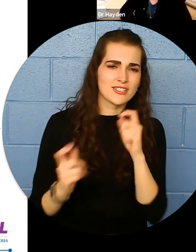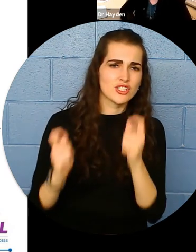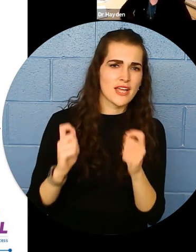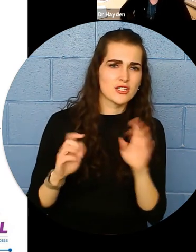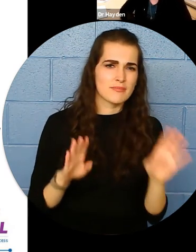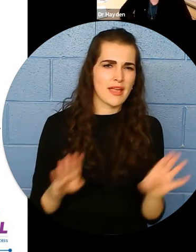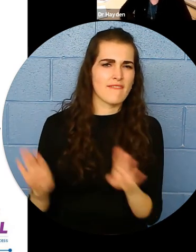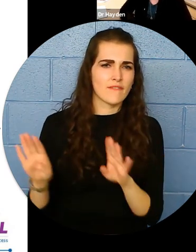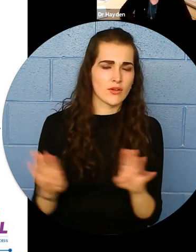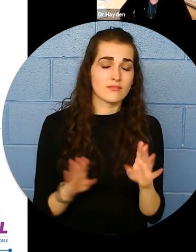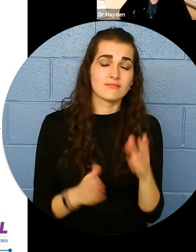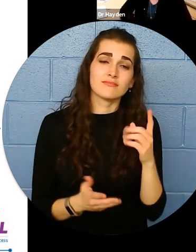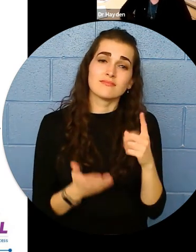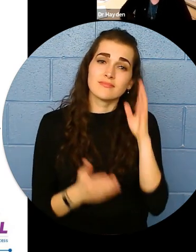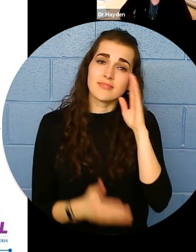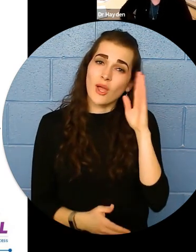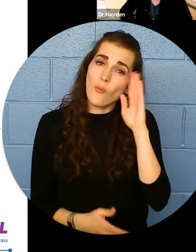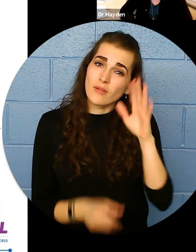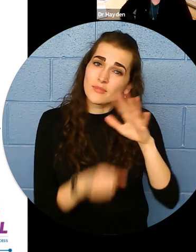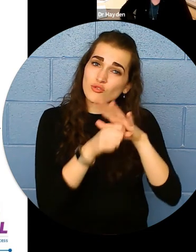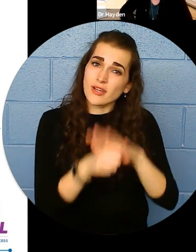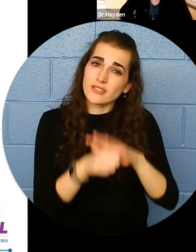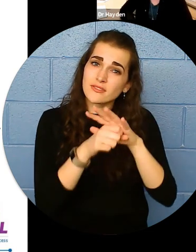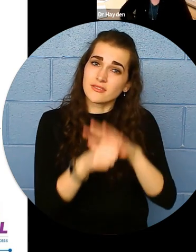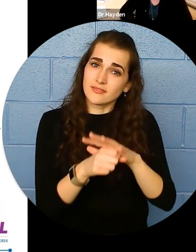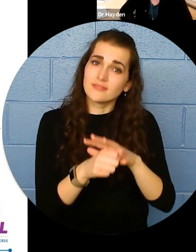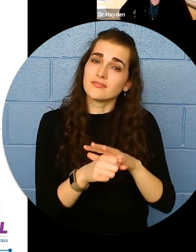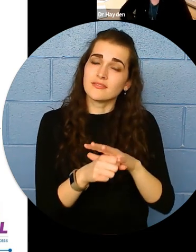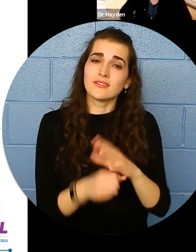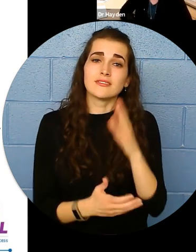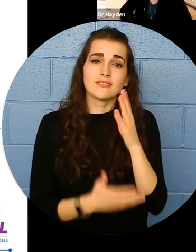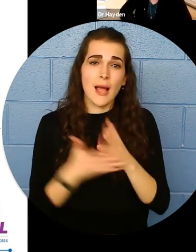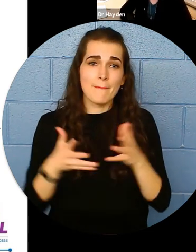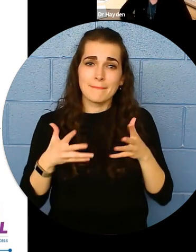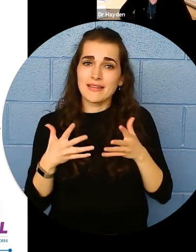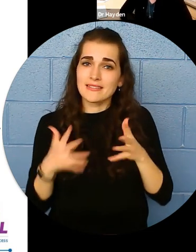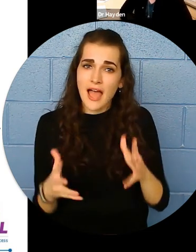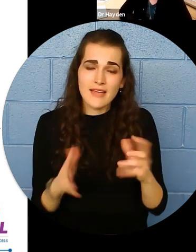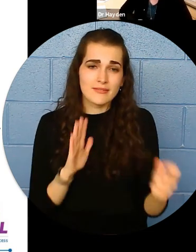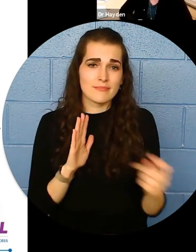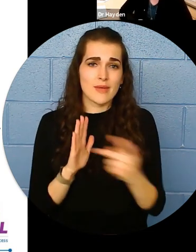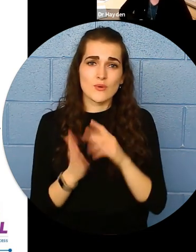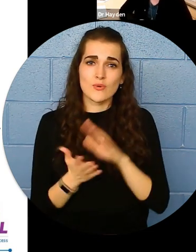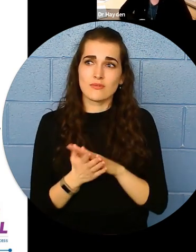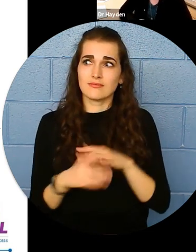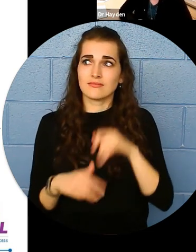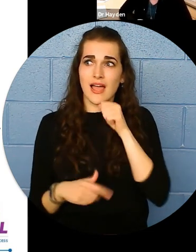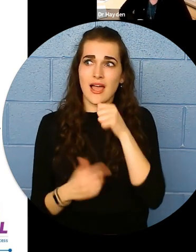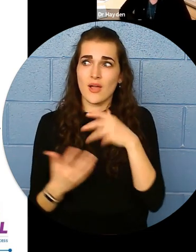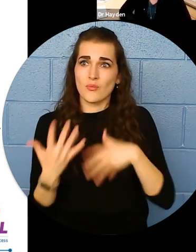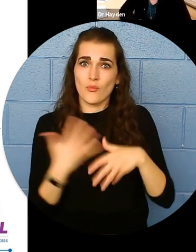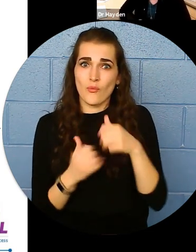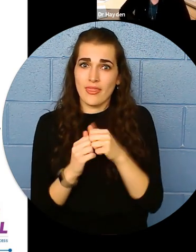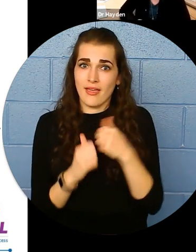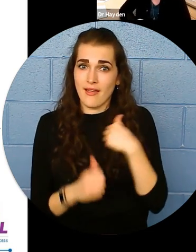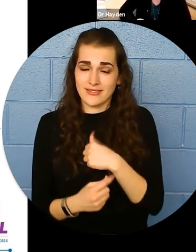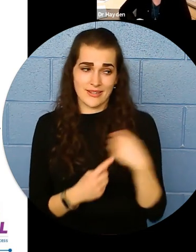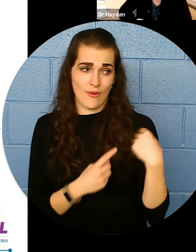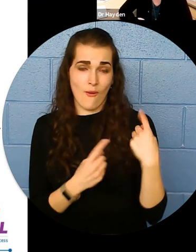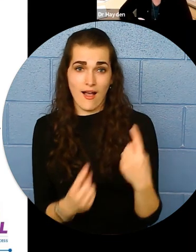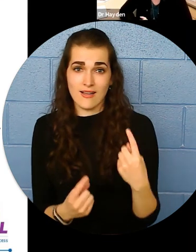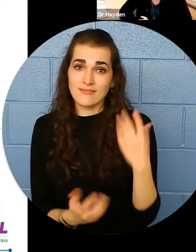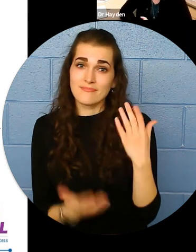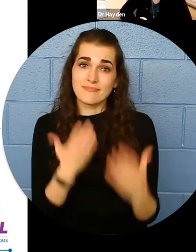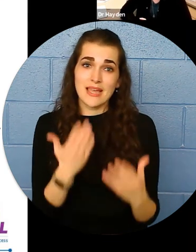in behavior, because this is going to be stressful. They're going to have some anxiety about returning because they haven't been with us in a while. And some of them